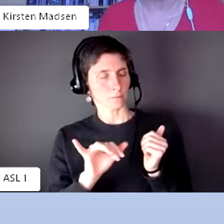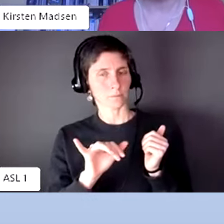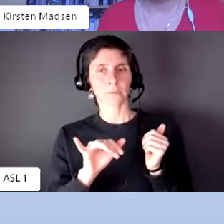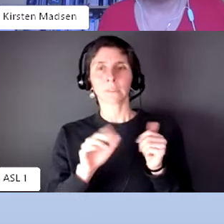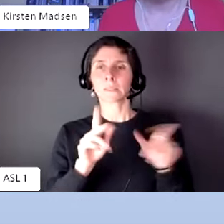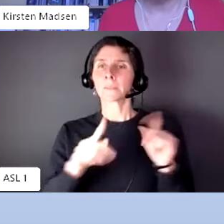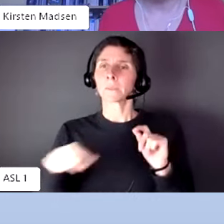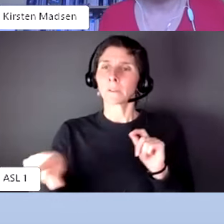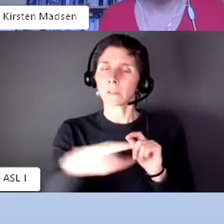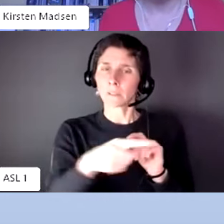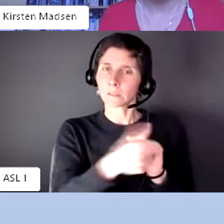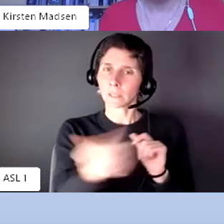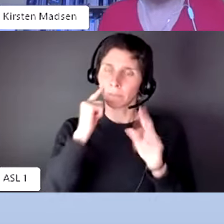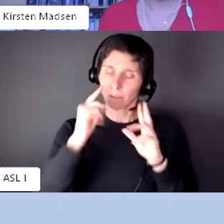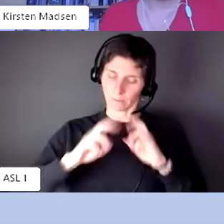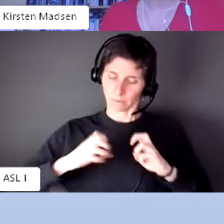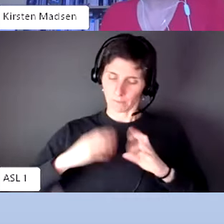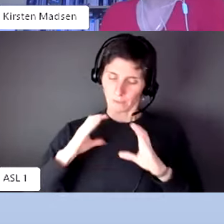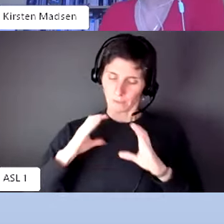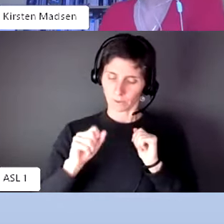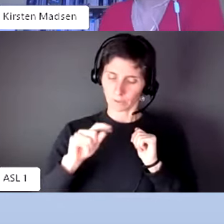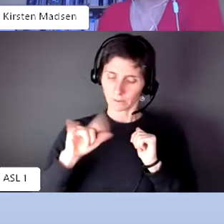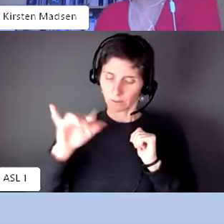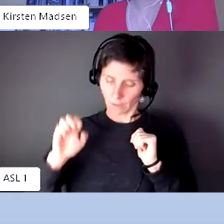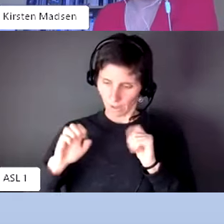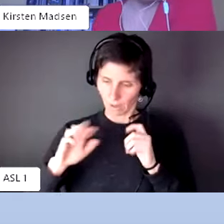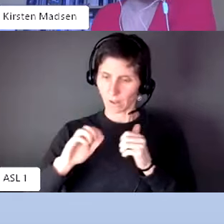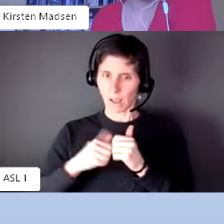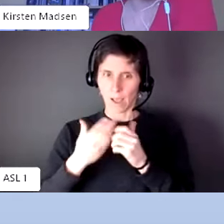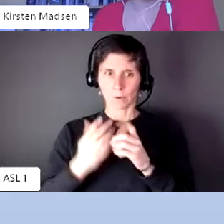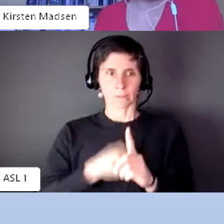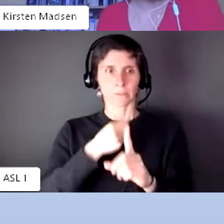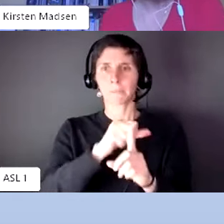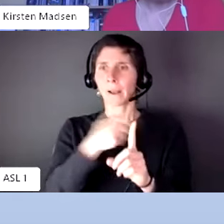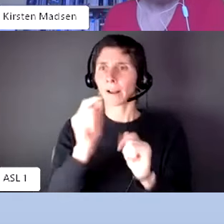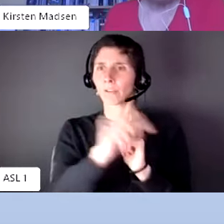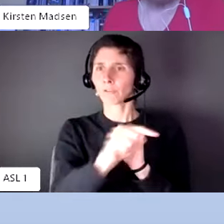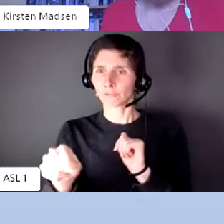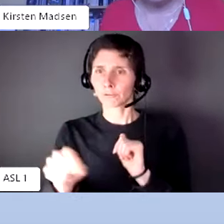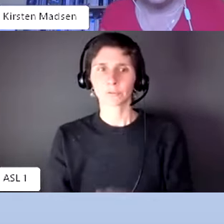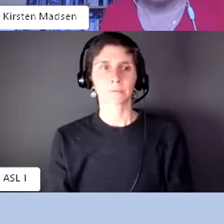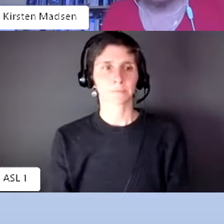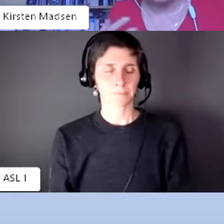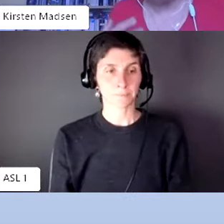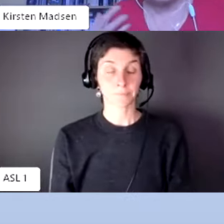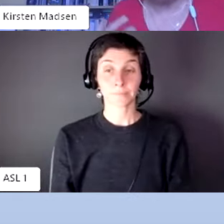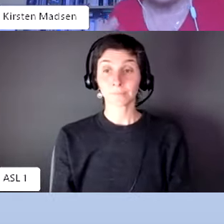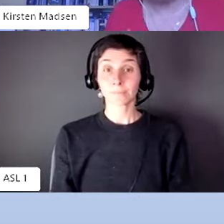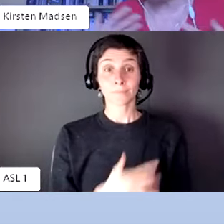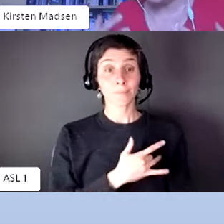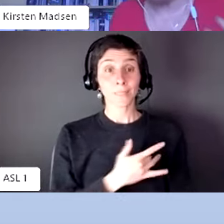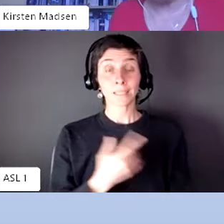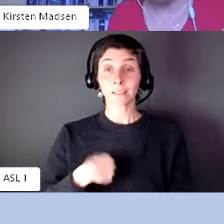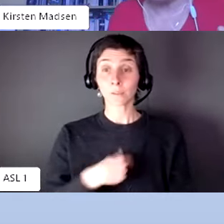aware of this communication style and the message that it sends to others. Because oftentimes these